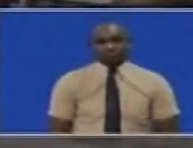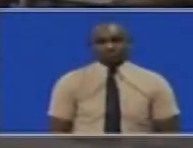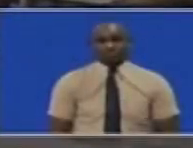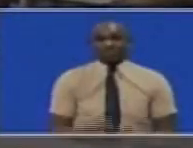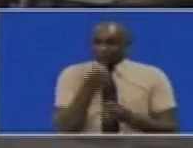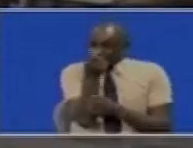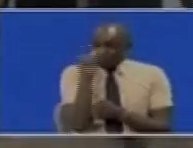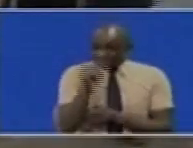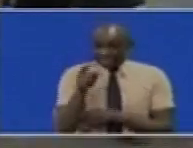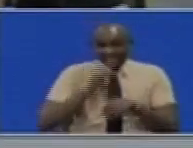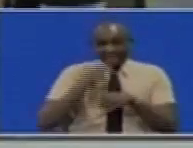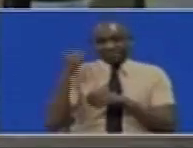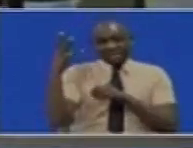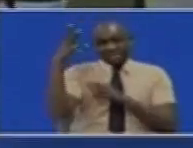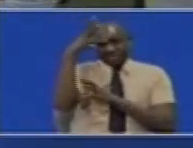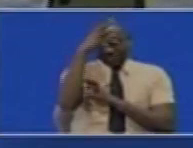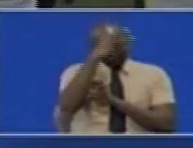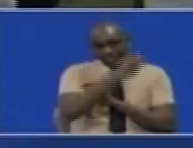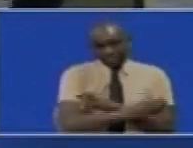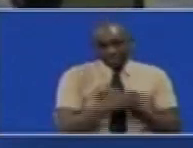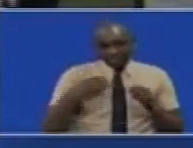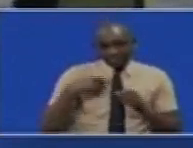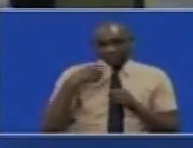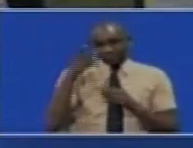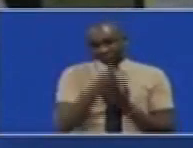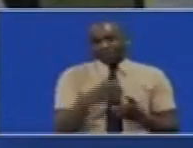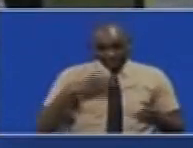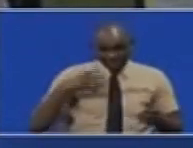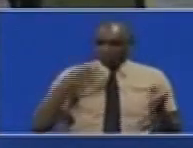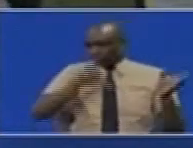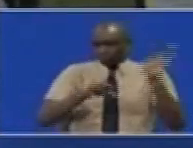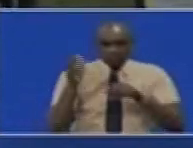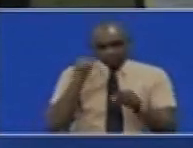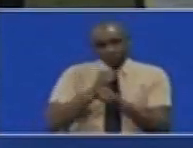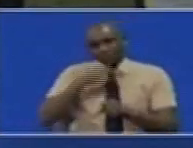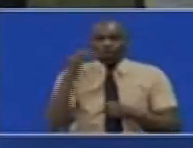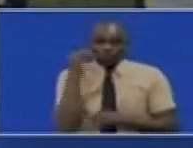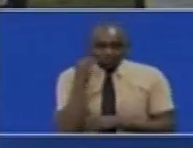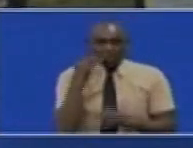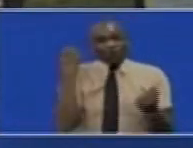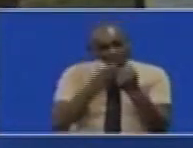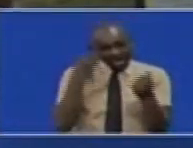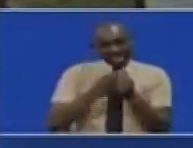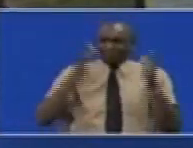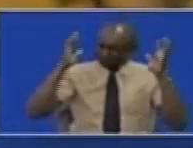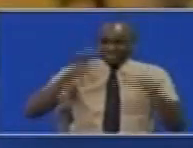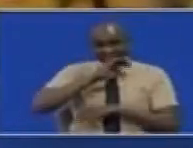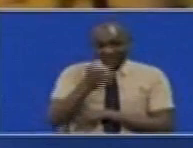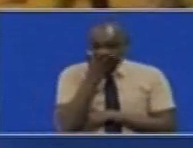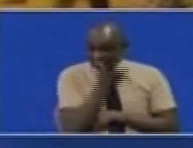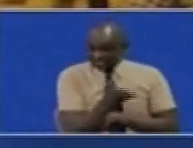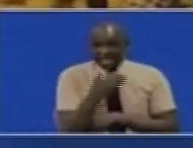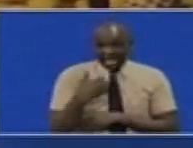Few minutes after sunset, business people at Ukunda are busy wrapping up the day. This is Kwale's largest town and a focal point